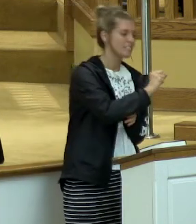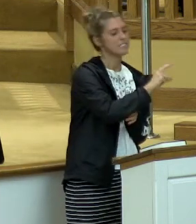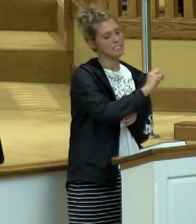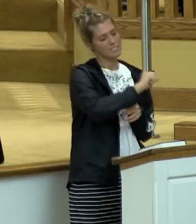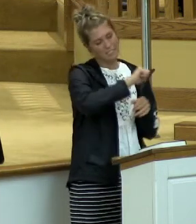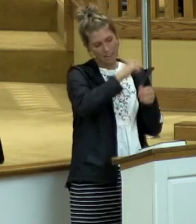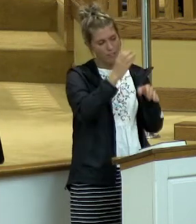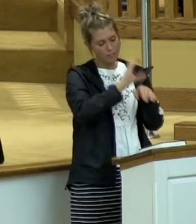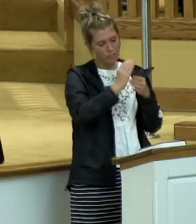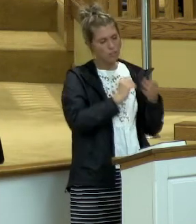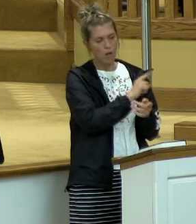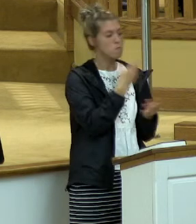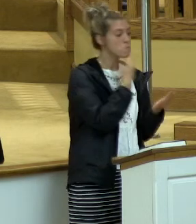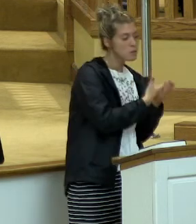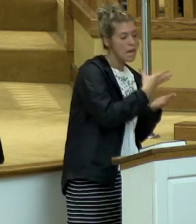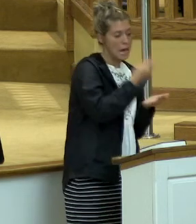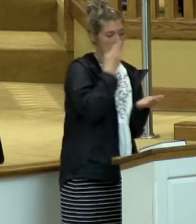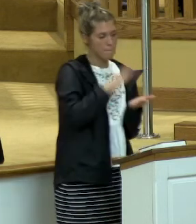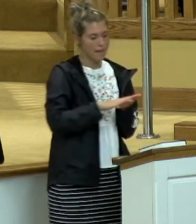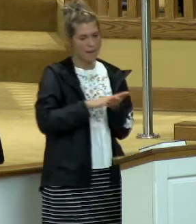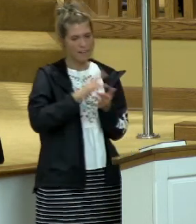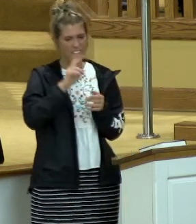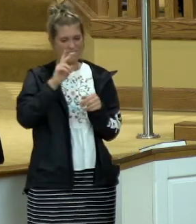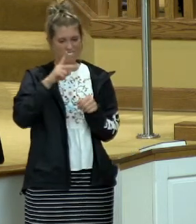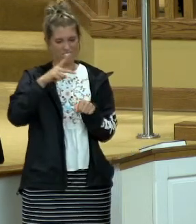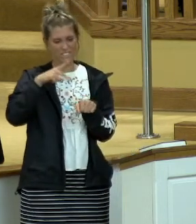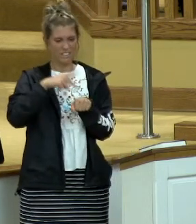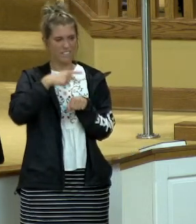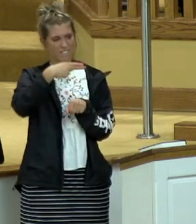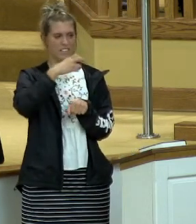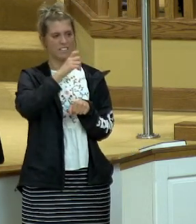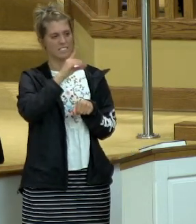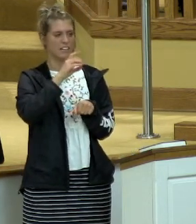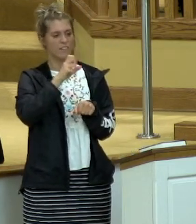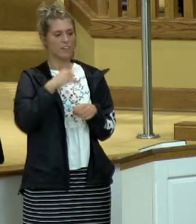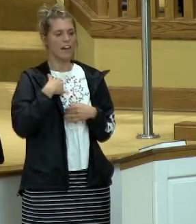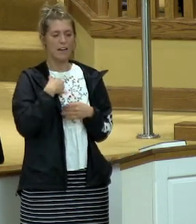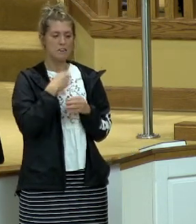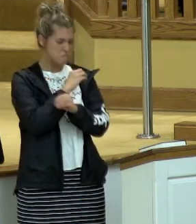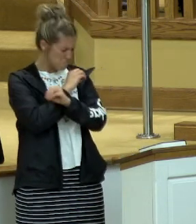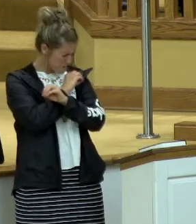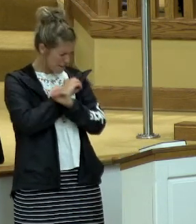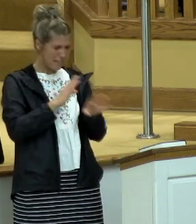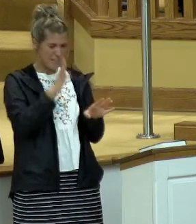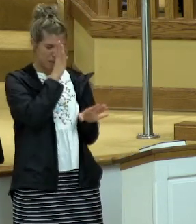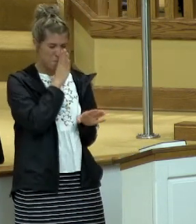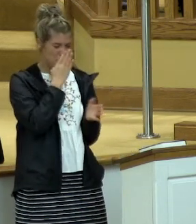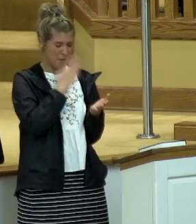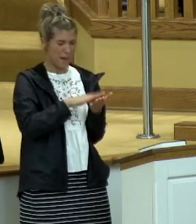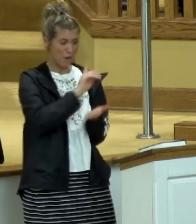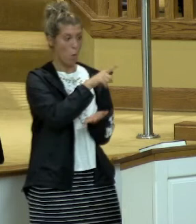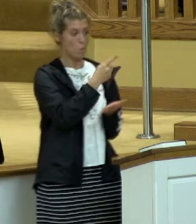Thyatira, Smyrna, Pergamos. Philadelphia, the sixth church, had nothing bad said and all